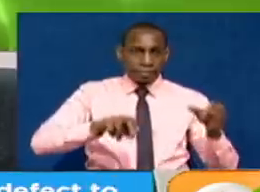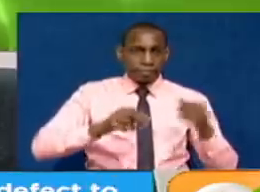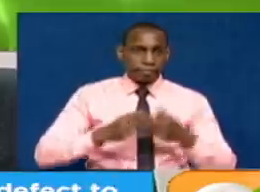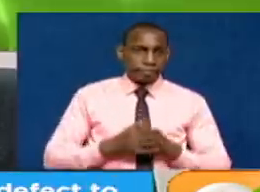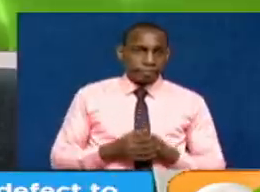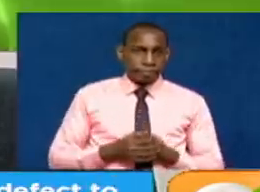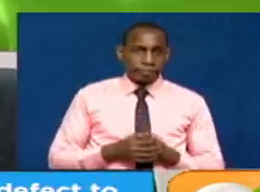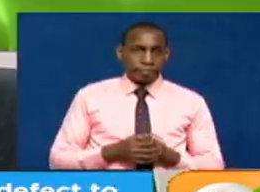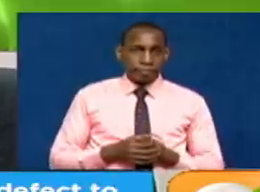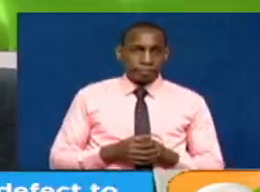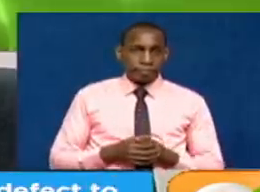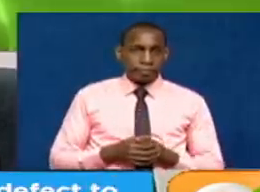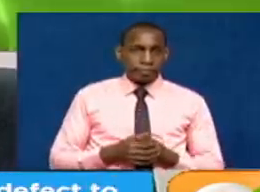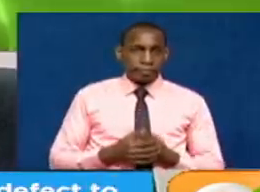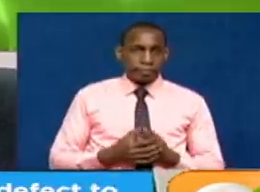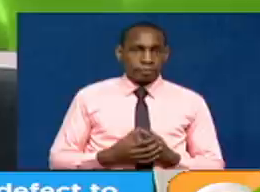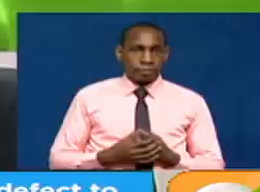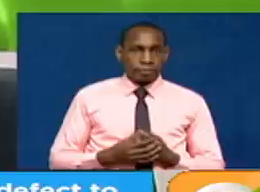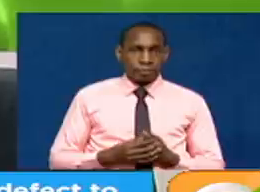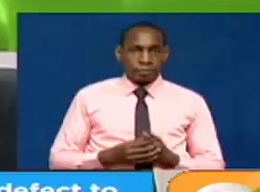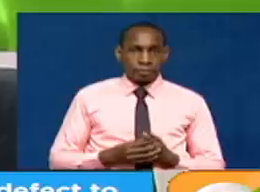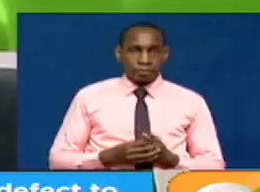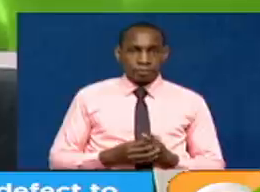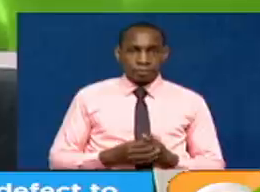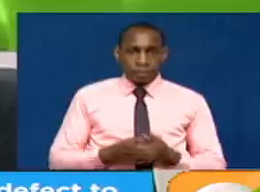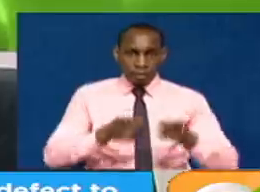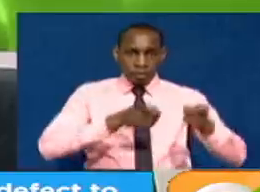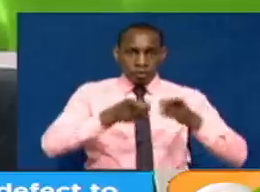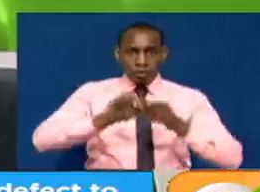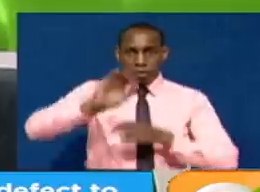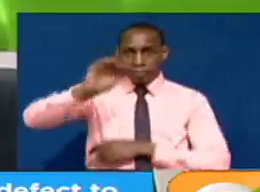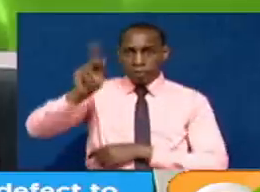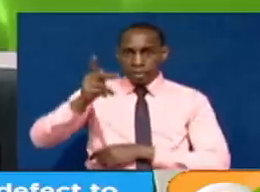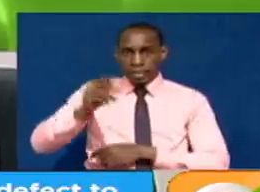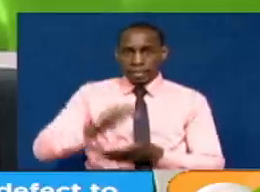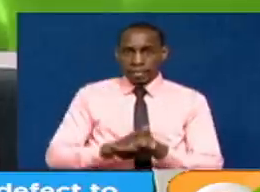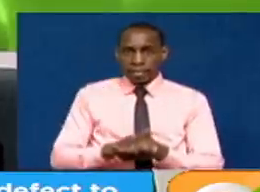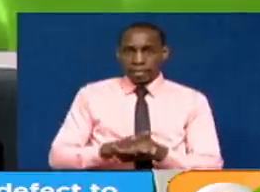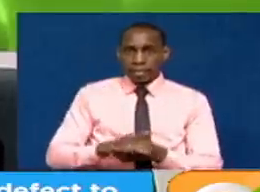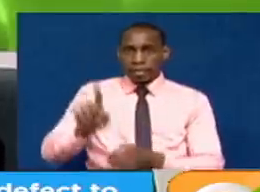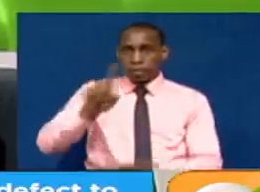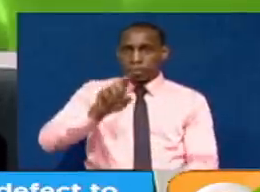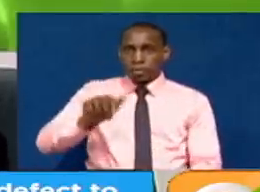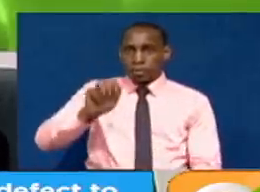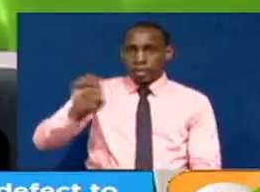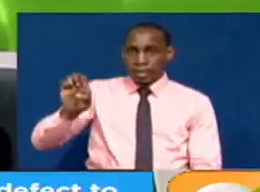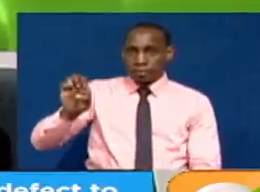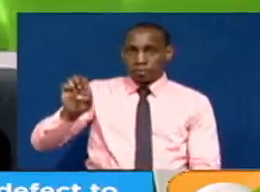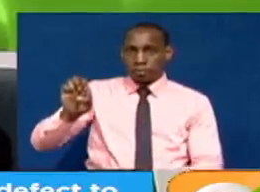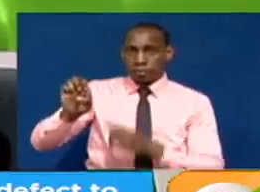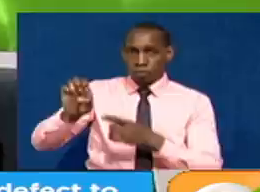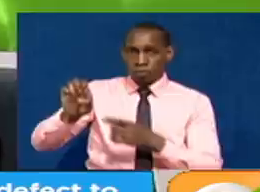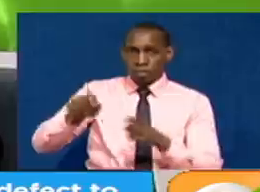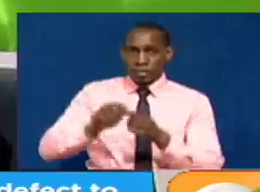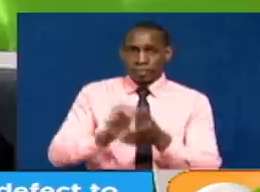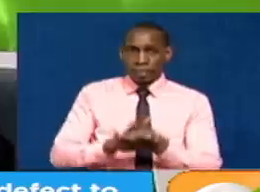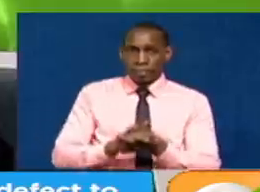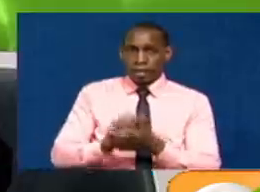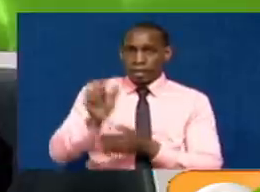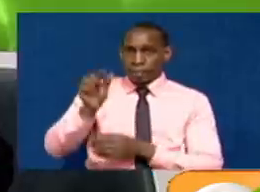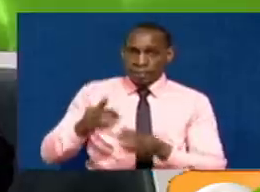Anne Waiguru is a foothold in Mount Kenya. Will Anne Waiguru be that point